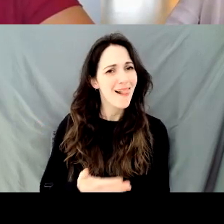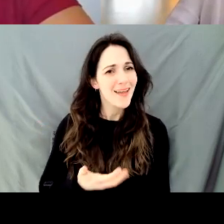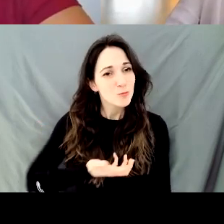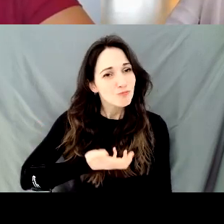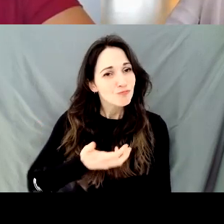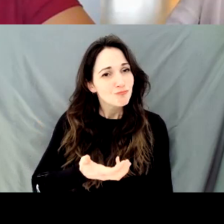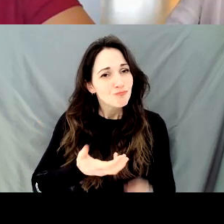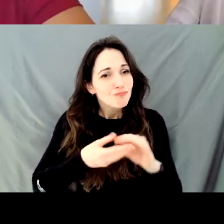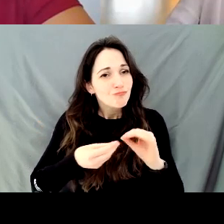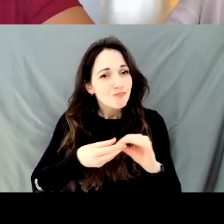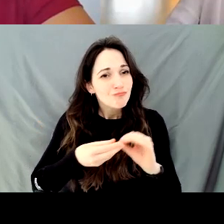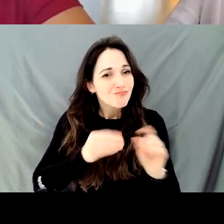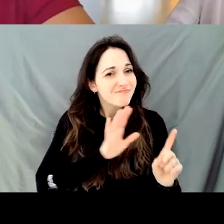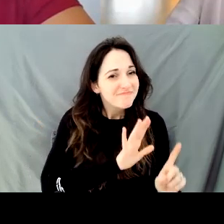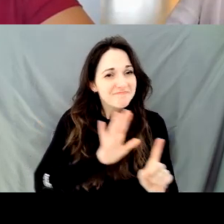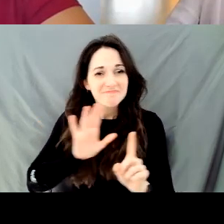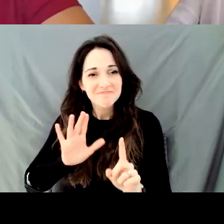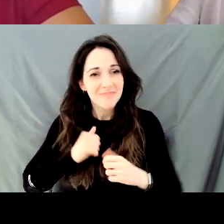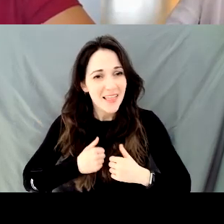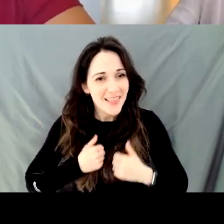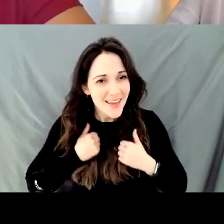of yourselves, with us.